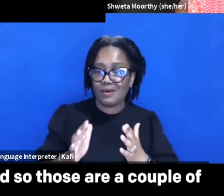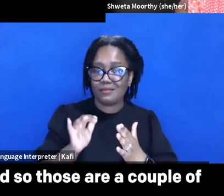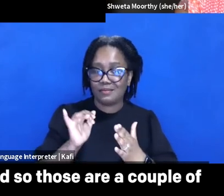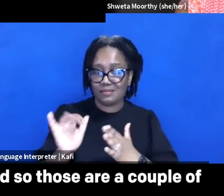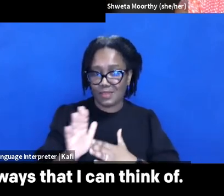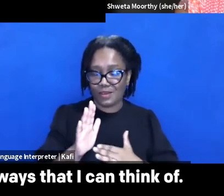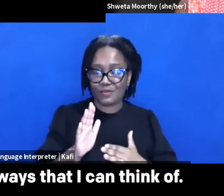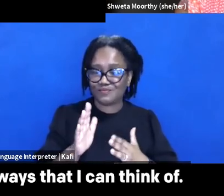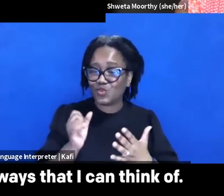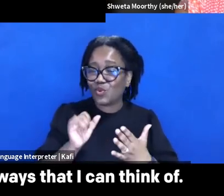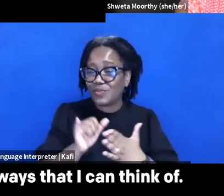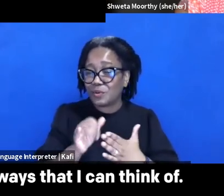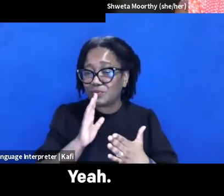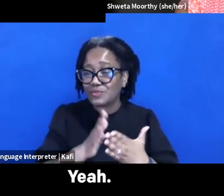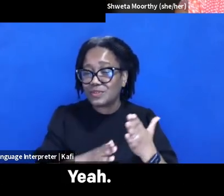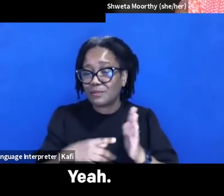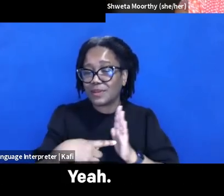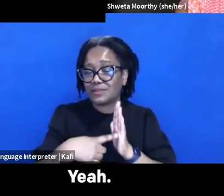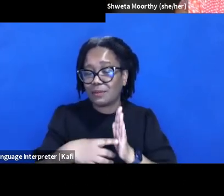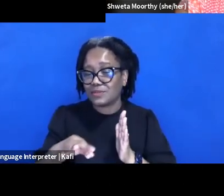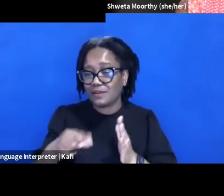of ways that I can think of. Yeah.